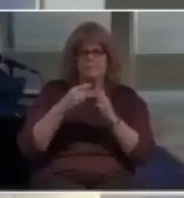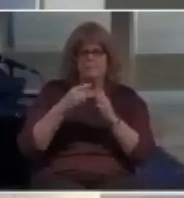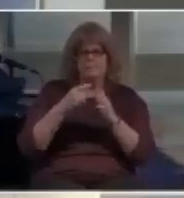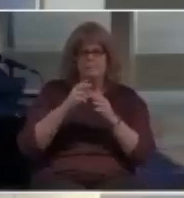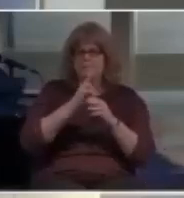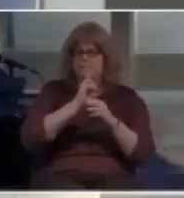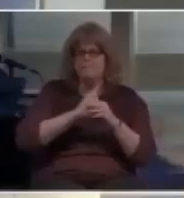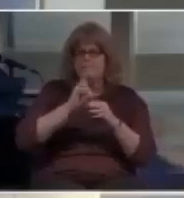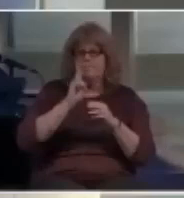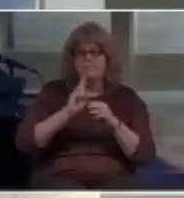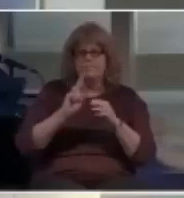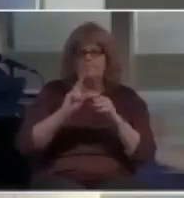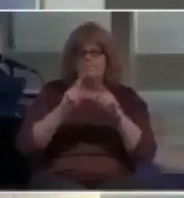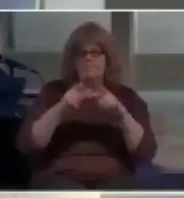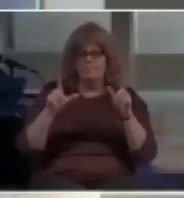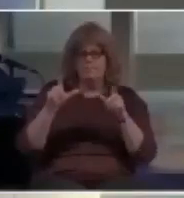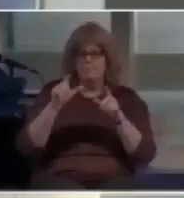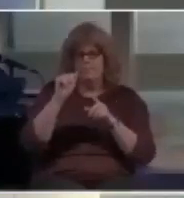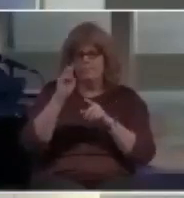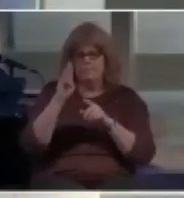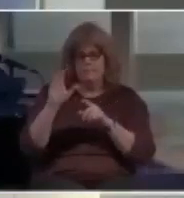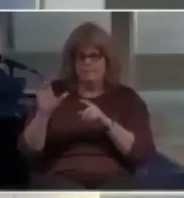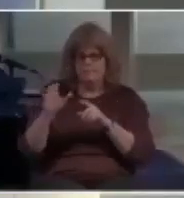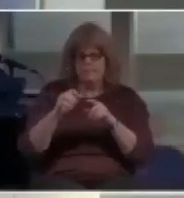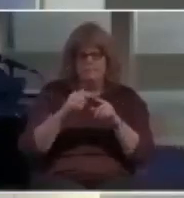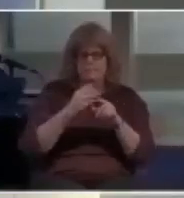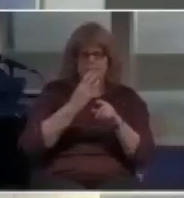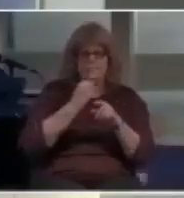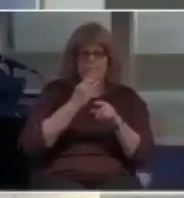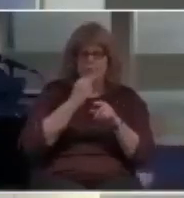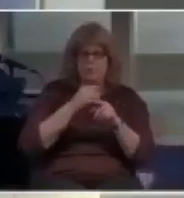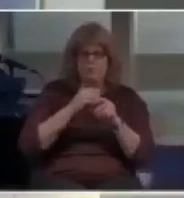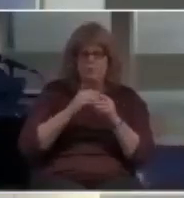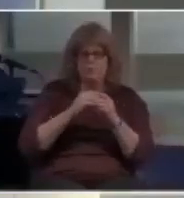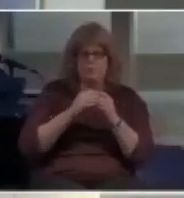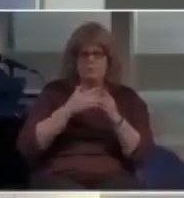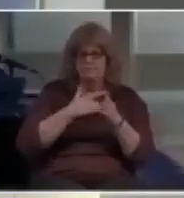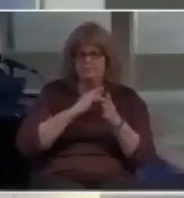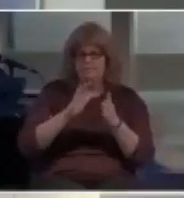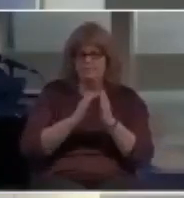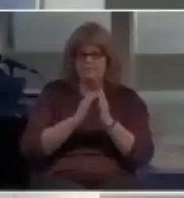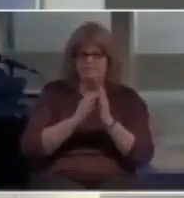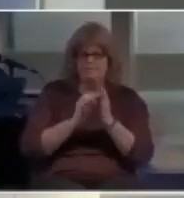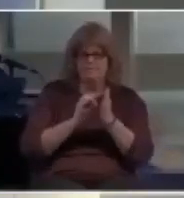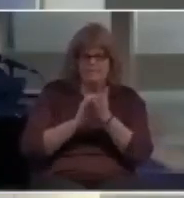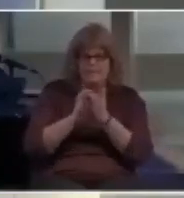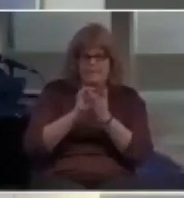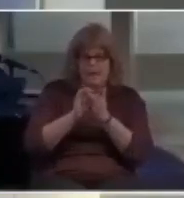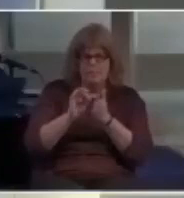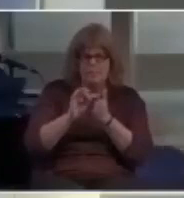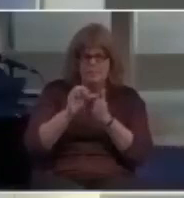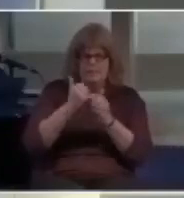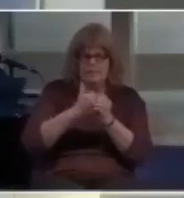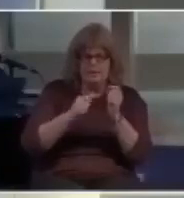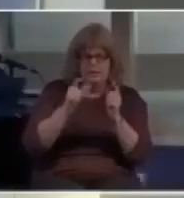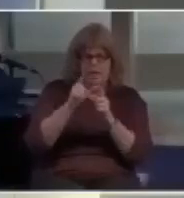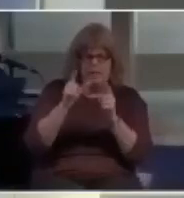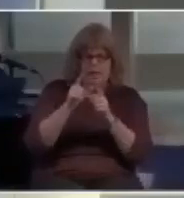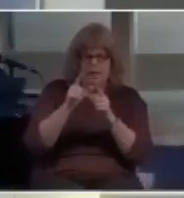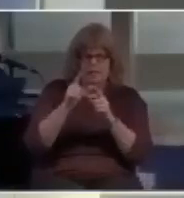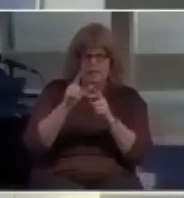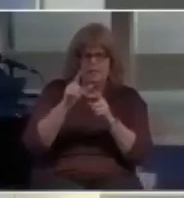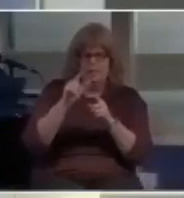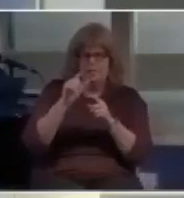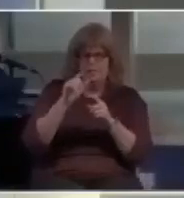Hebrew alphabet and the Jewish technique of applying each letter of the alphabet or